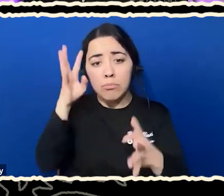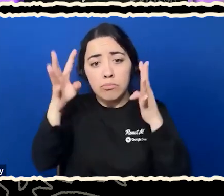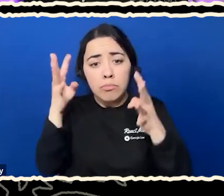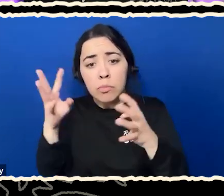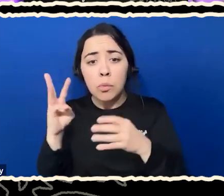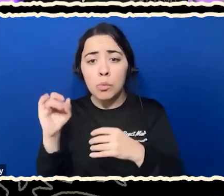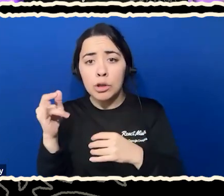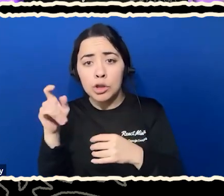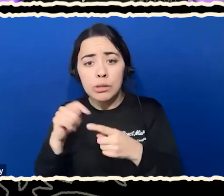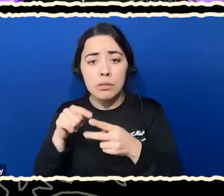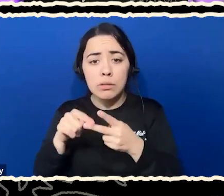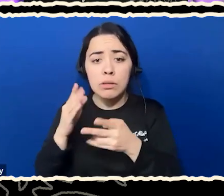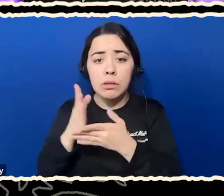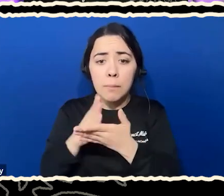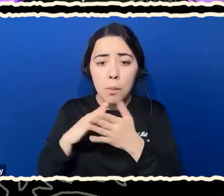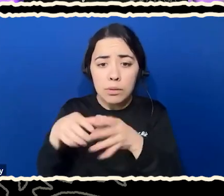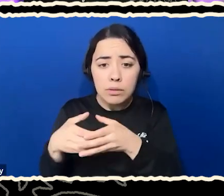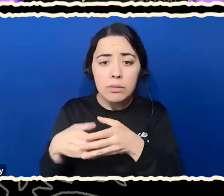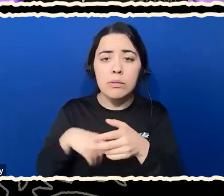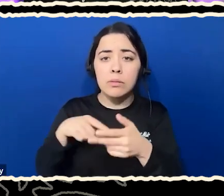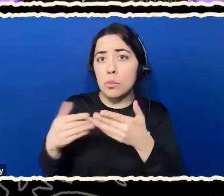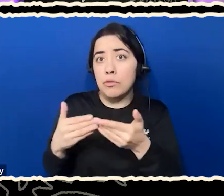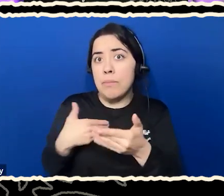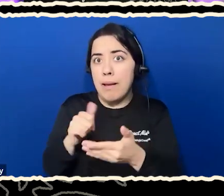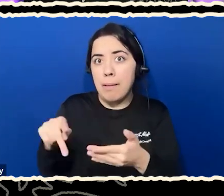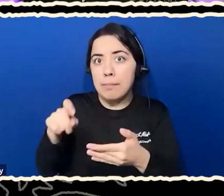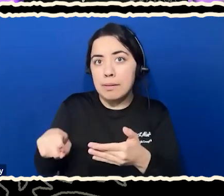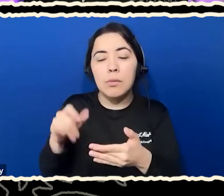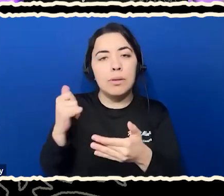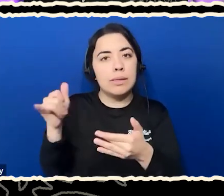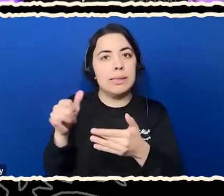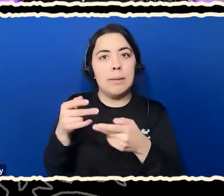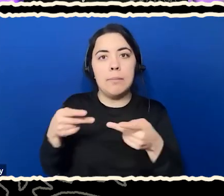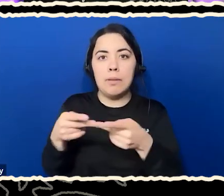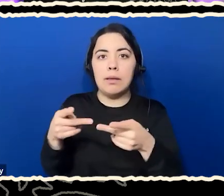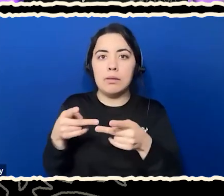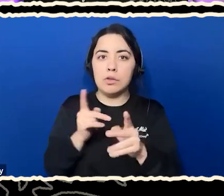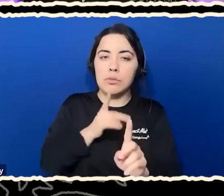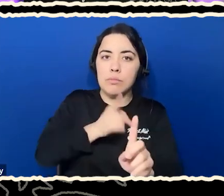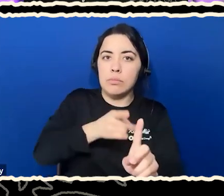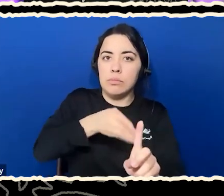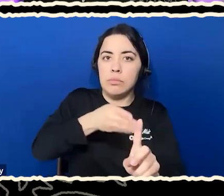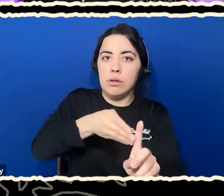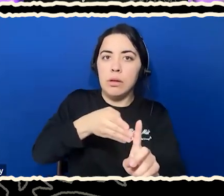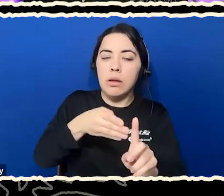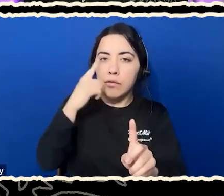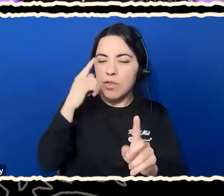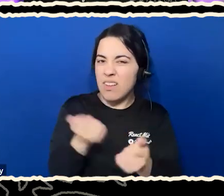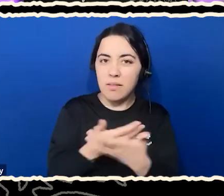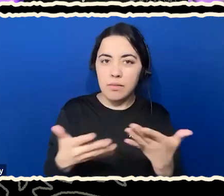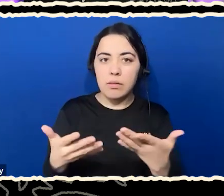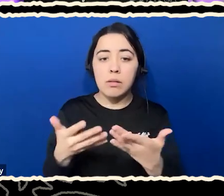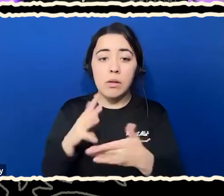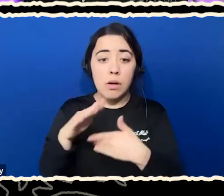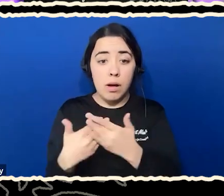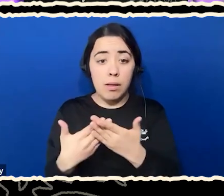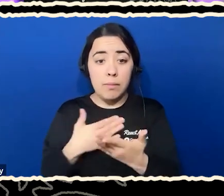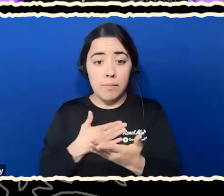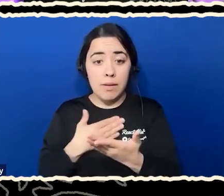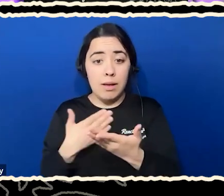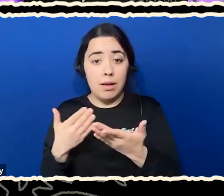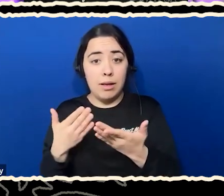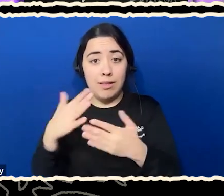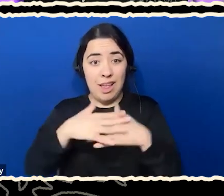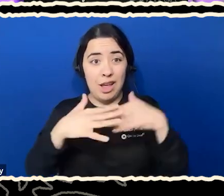I want to be using the same entry point for basically everything. Like I mentioned, I've got all my layers in here. I also want my UI in